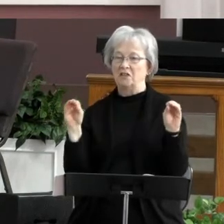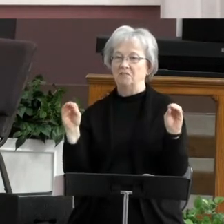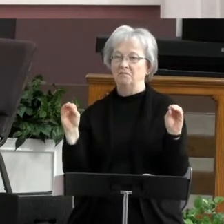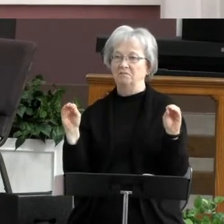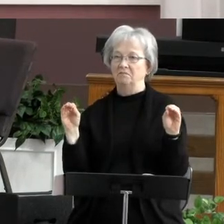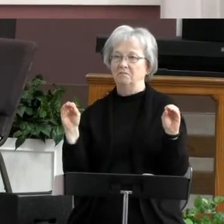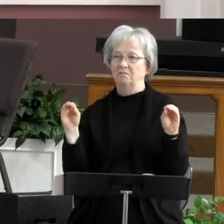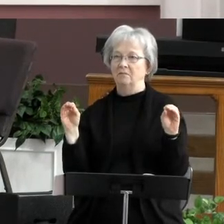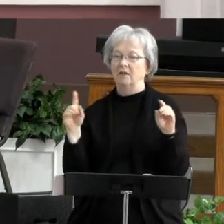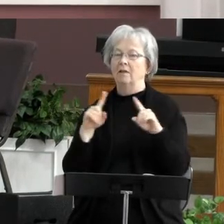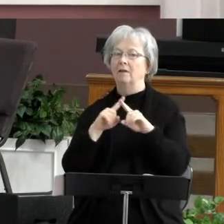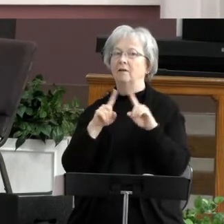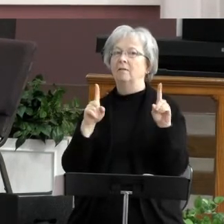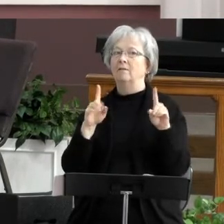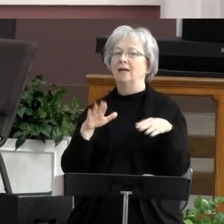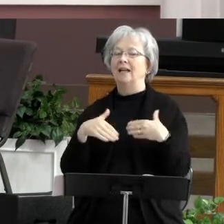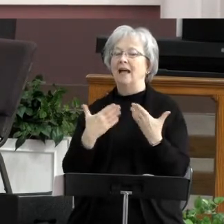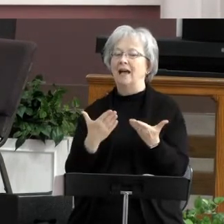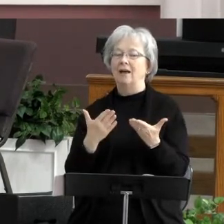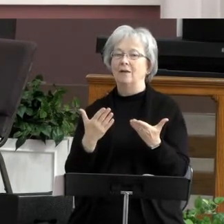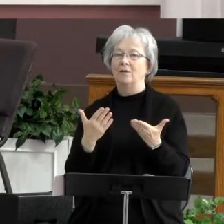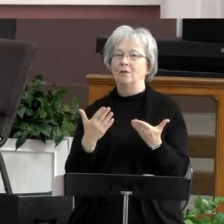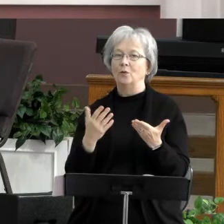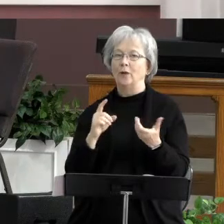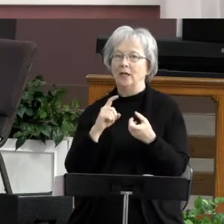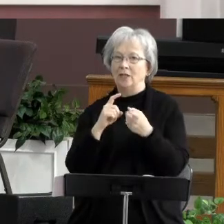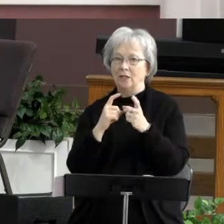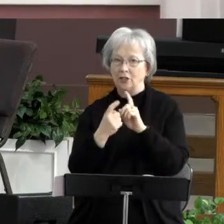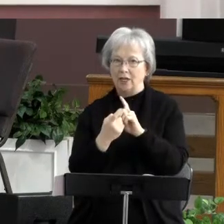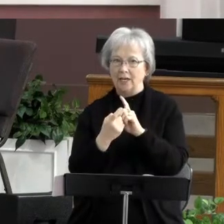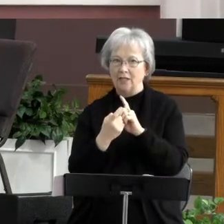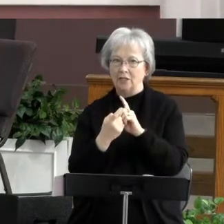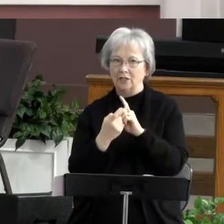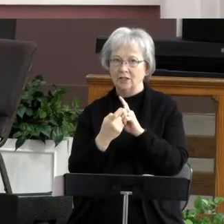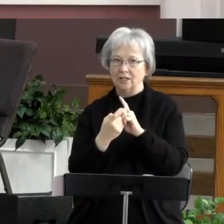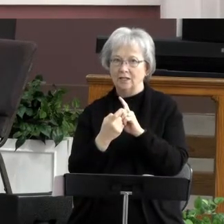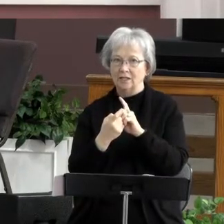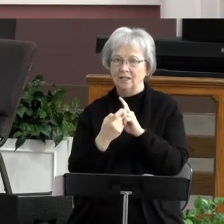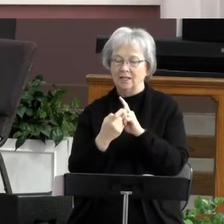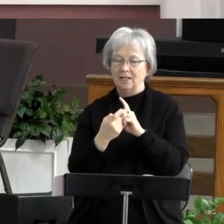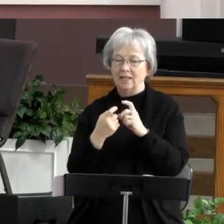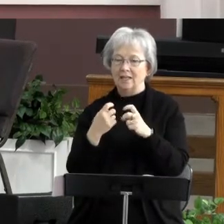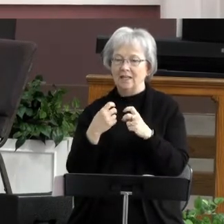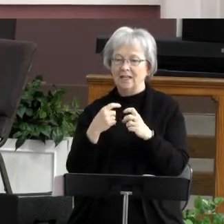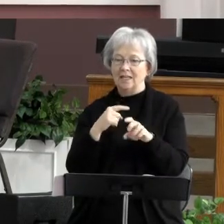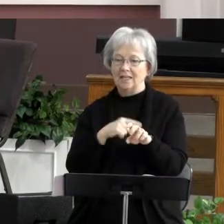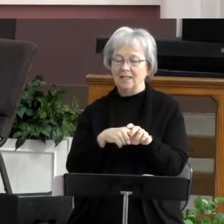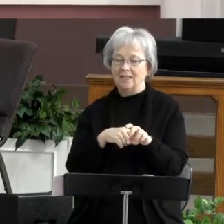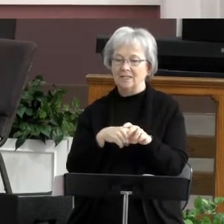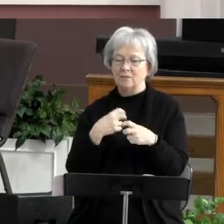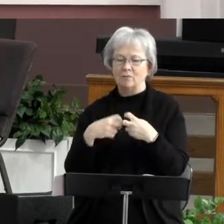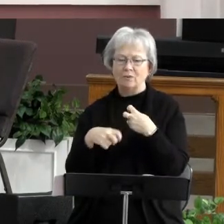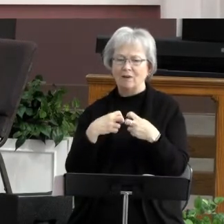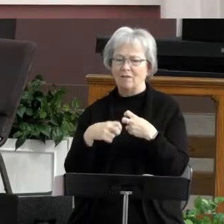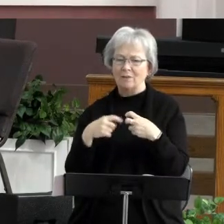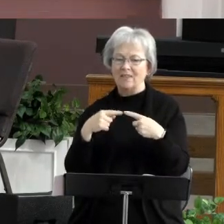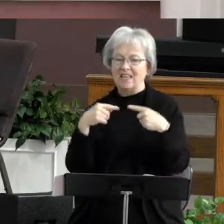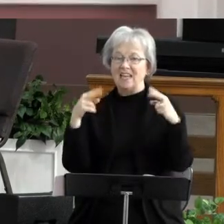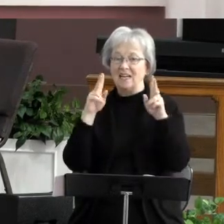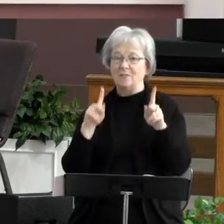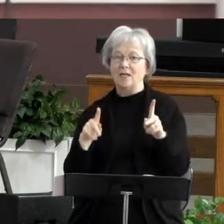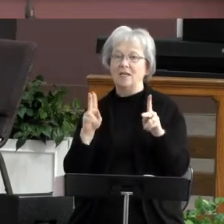But how do we pull ourselves out of this tool that the enemy is using so well in our